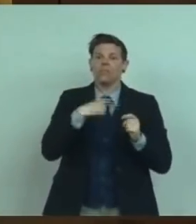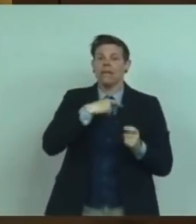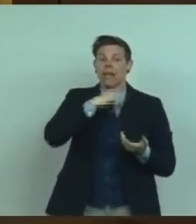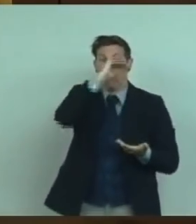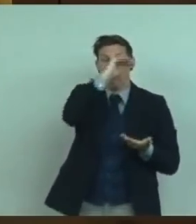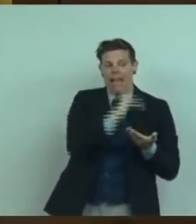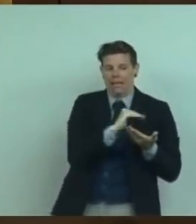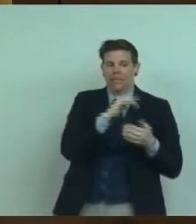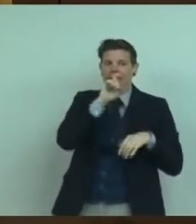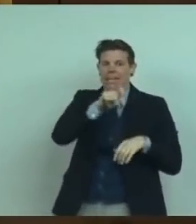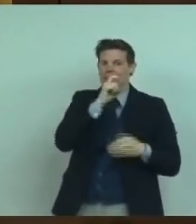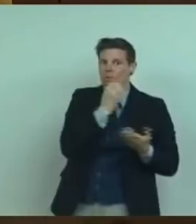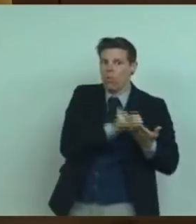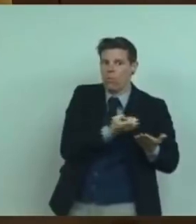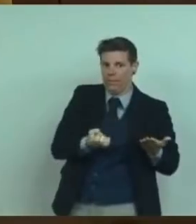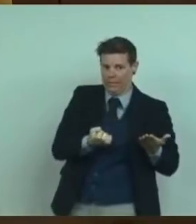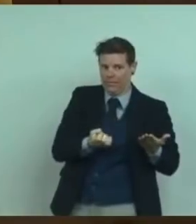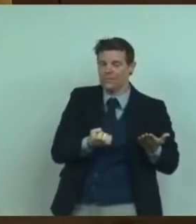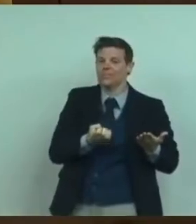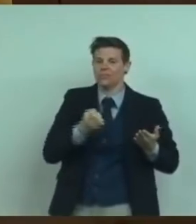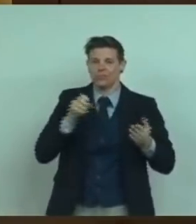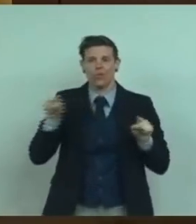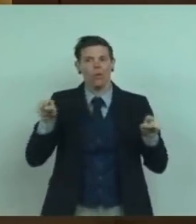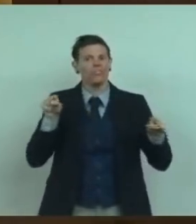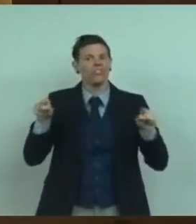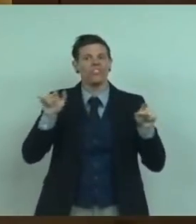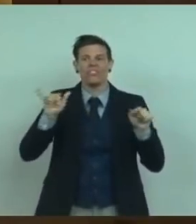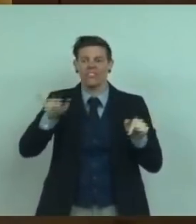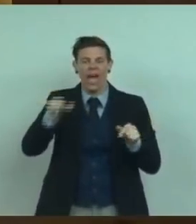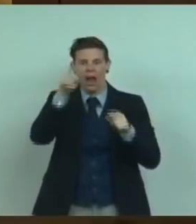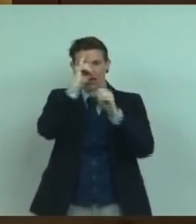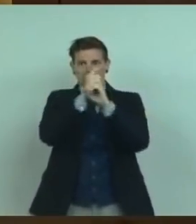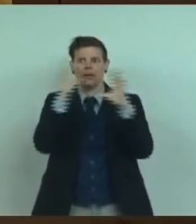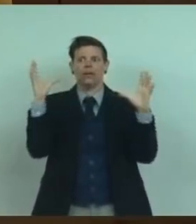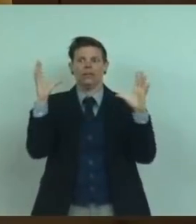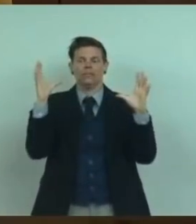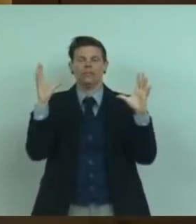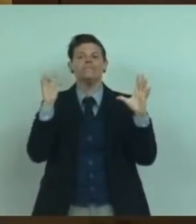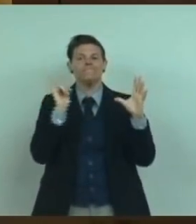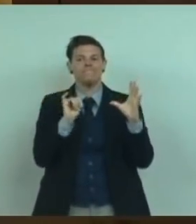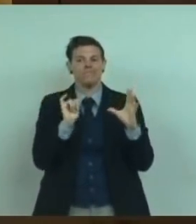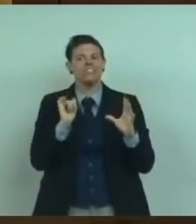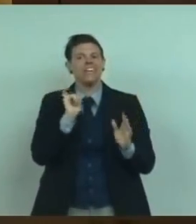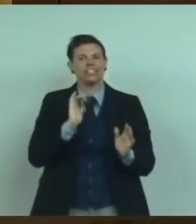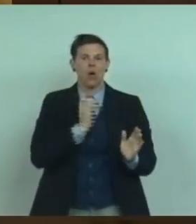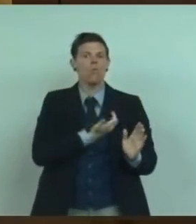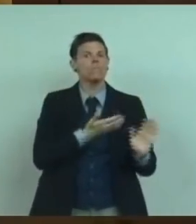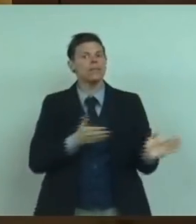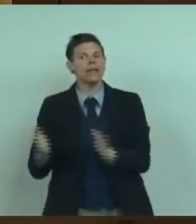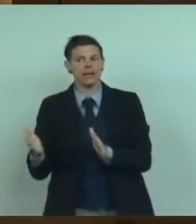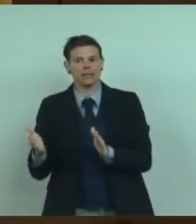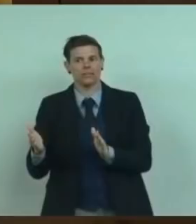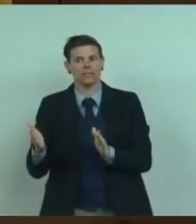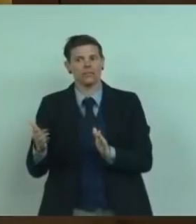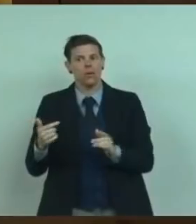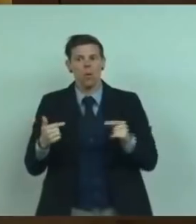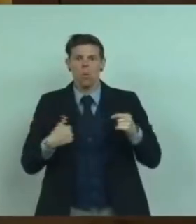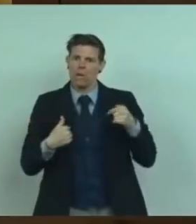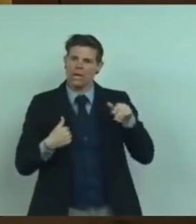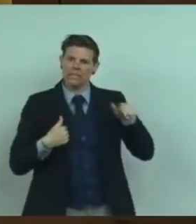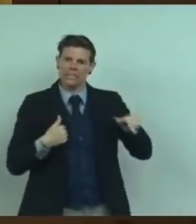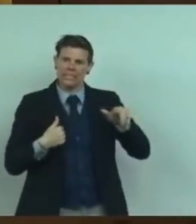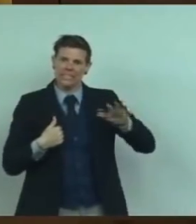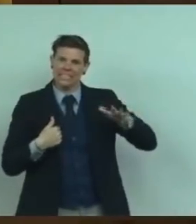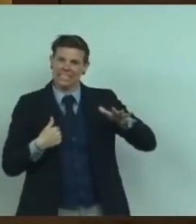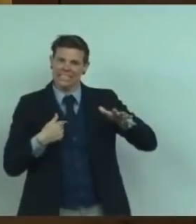scenario, because that's the only way to be prepared and have sufficient equipment. But it is precarious, and I think the point